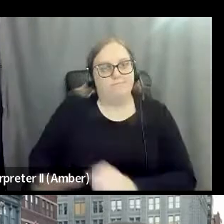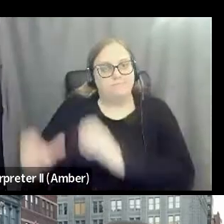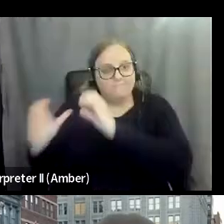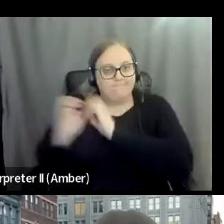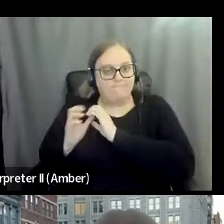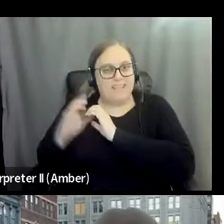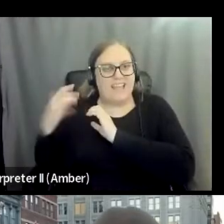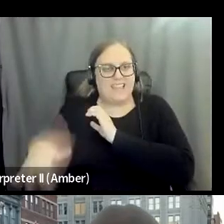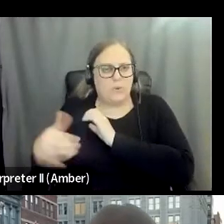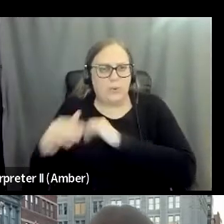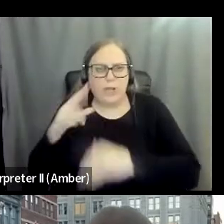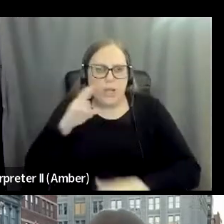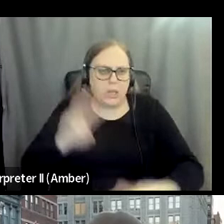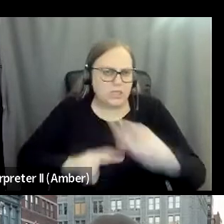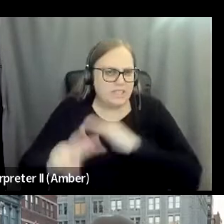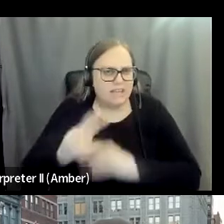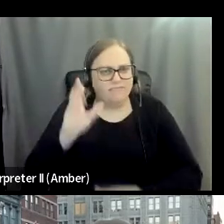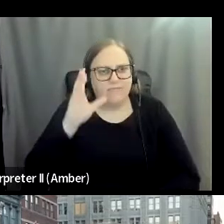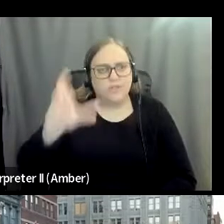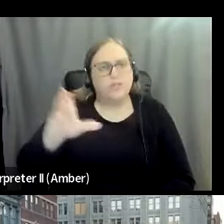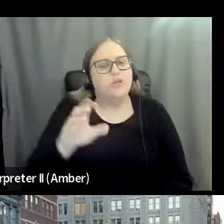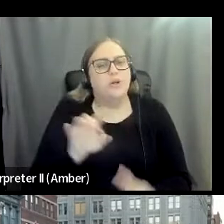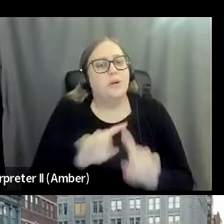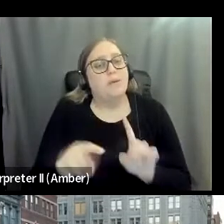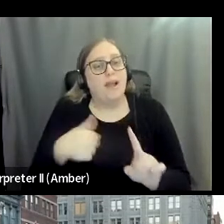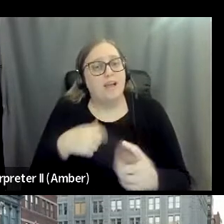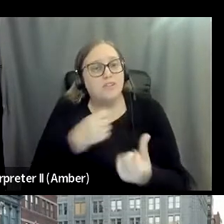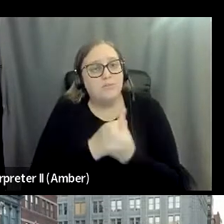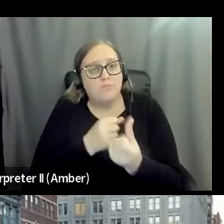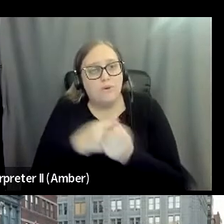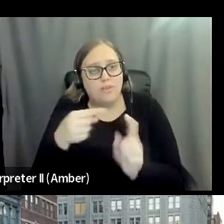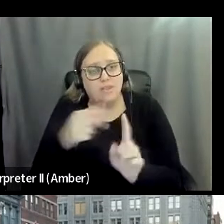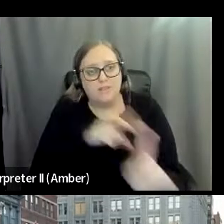like in the future. But I think I support this